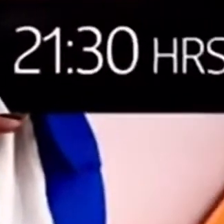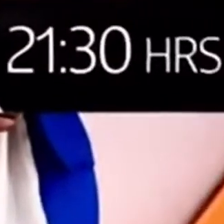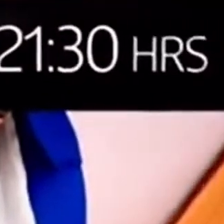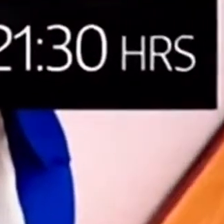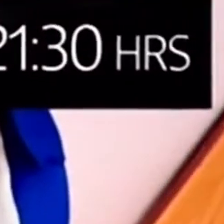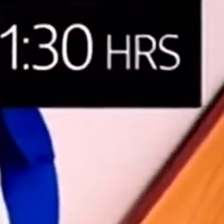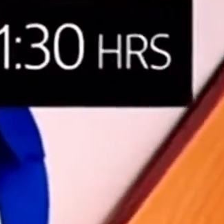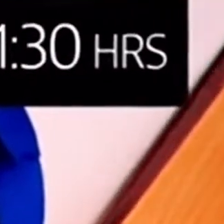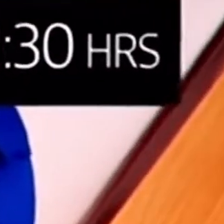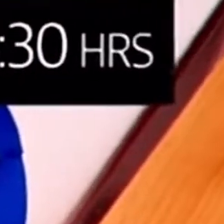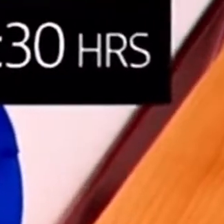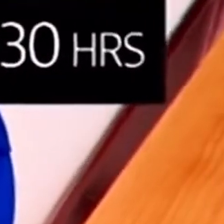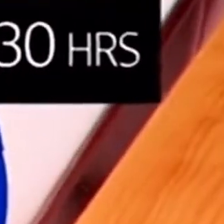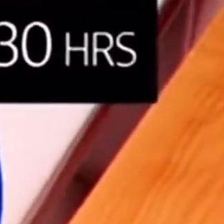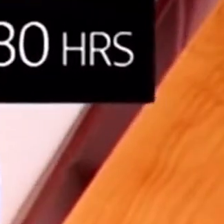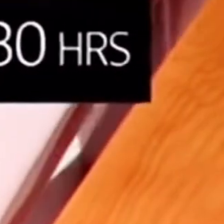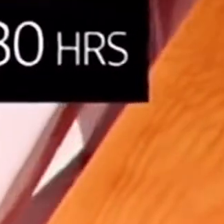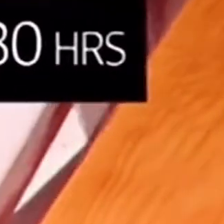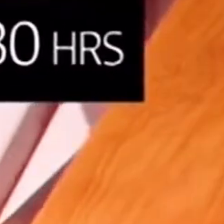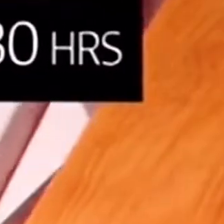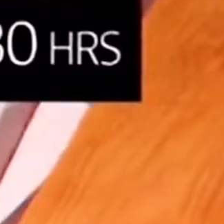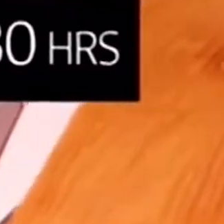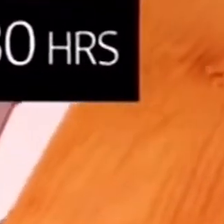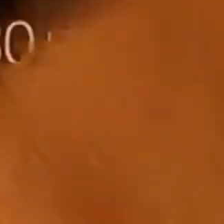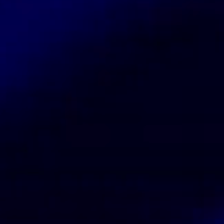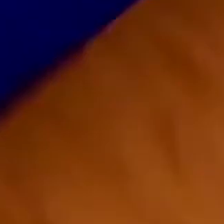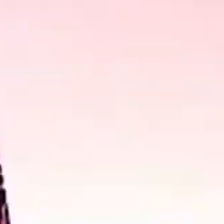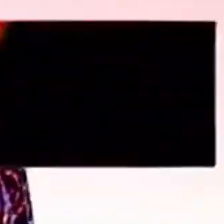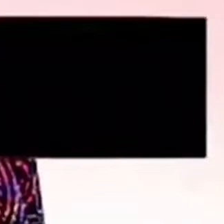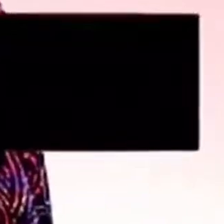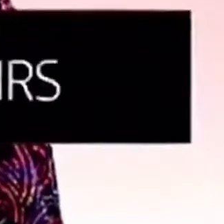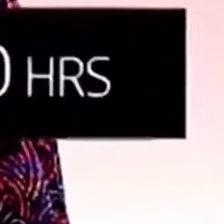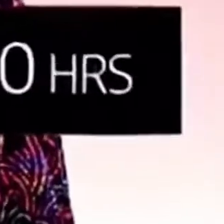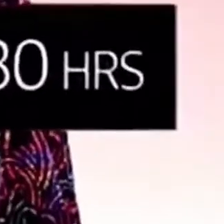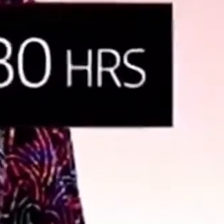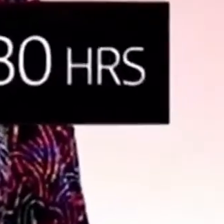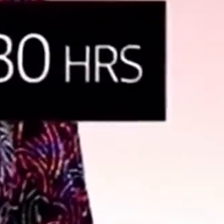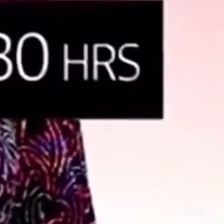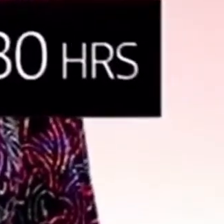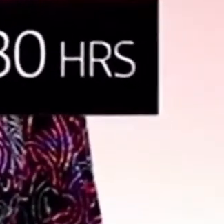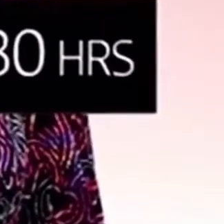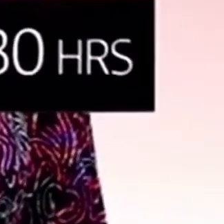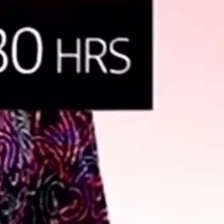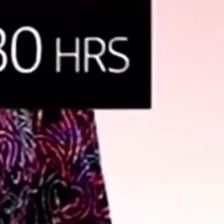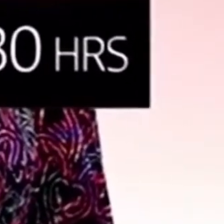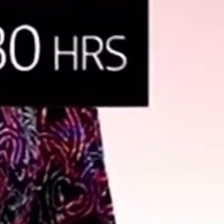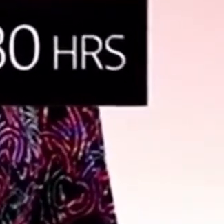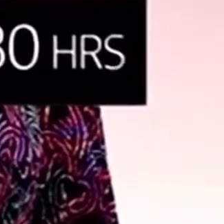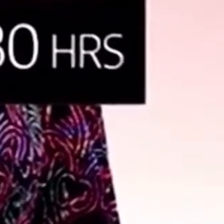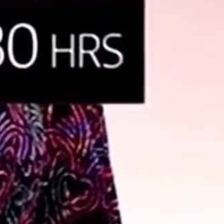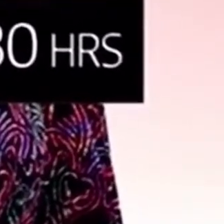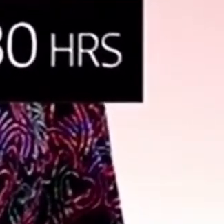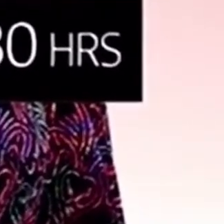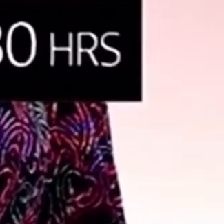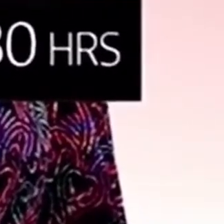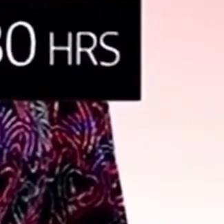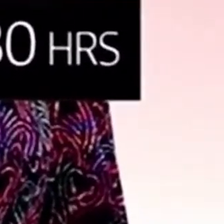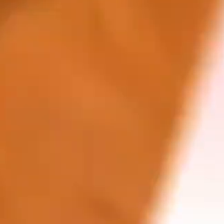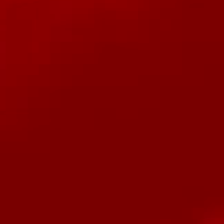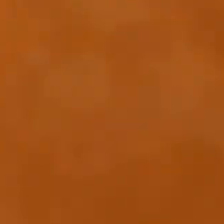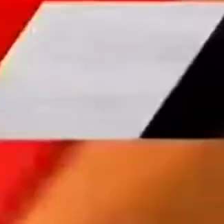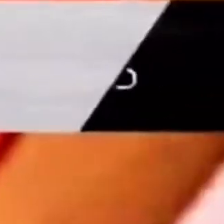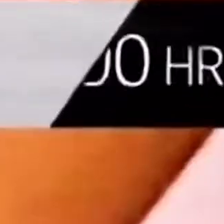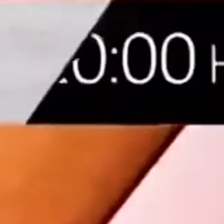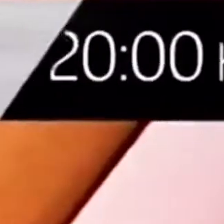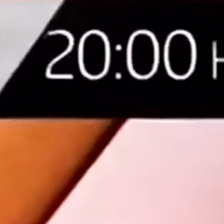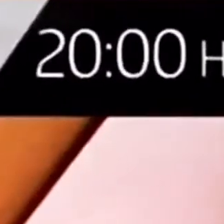favorite hostesses who stir up a blend of exciting conversations. Then Sita's marriage ambition leaves everyone a little steamed.